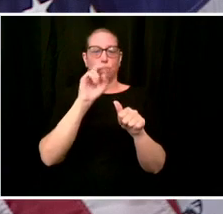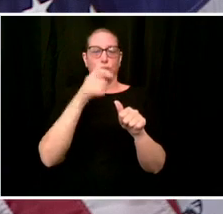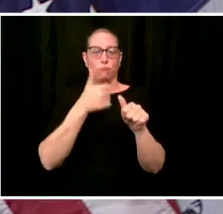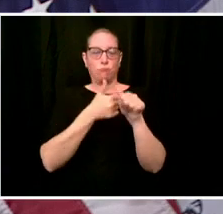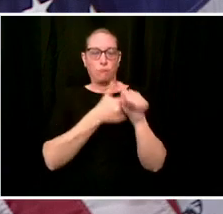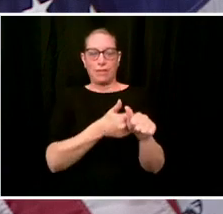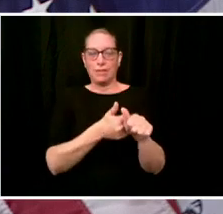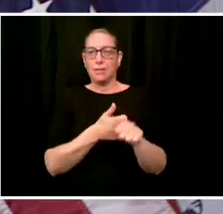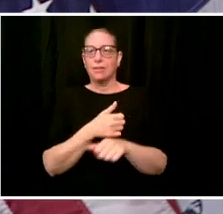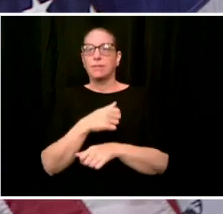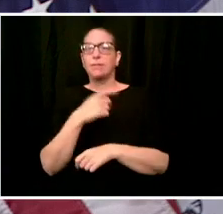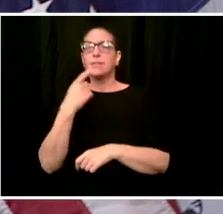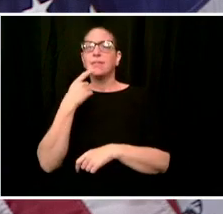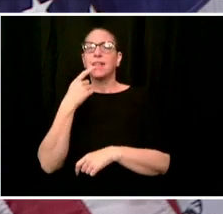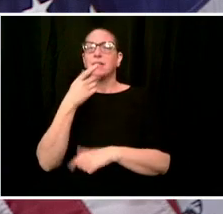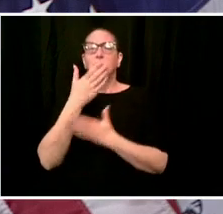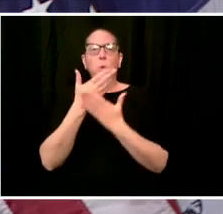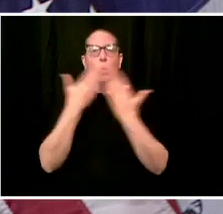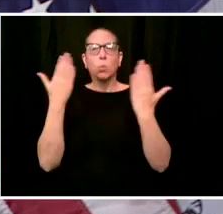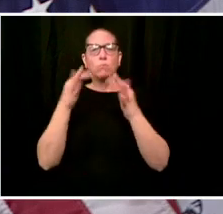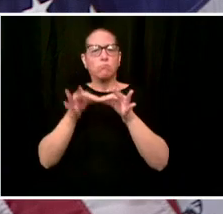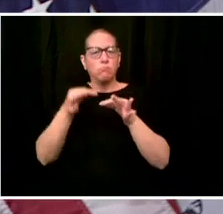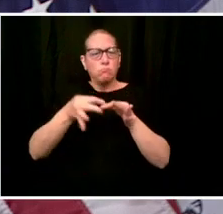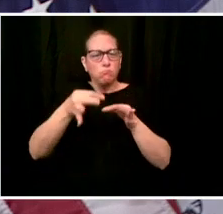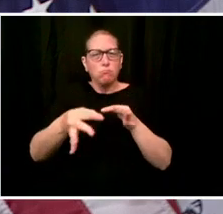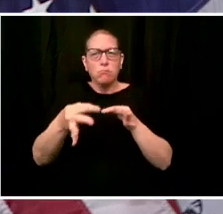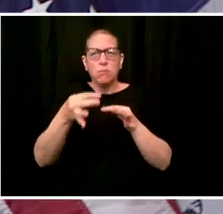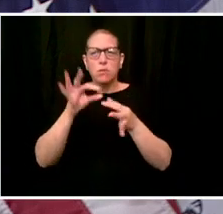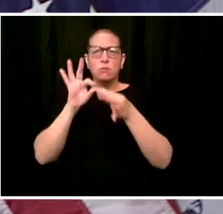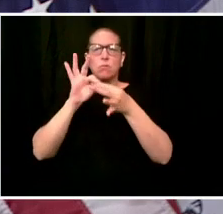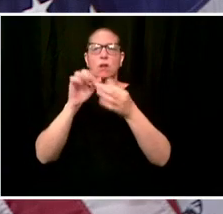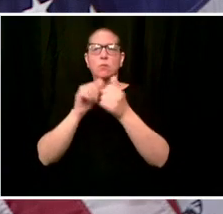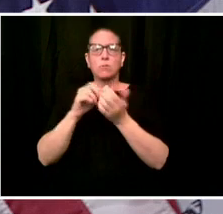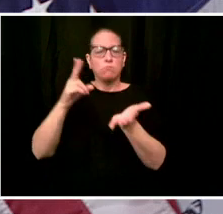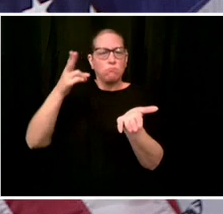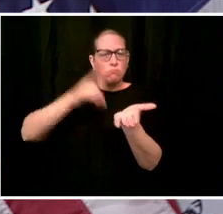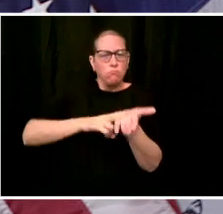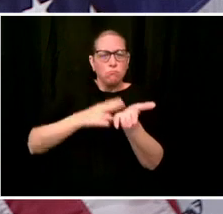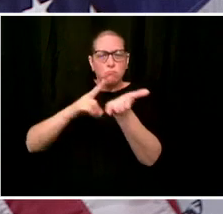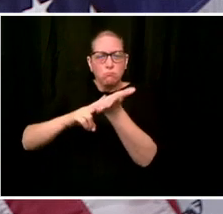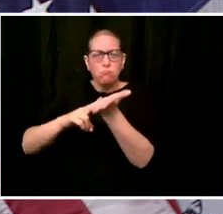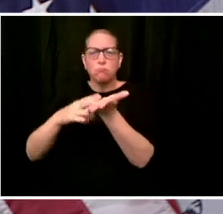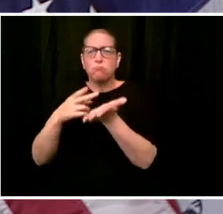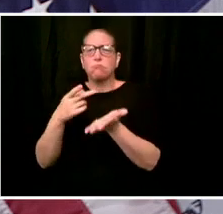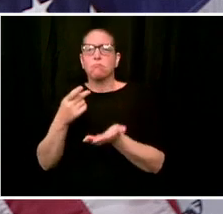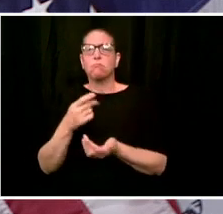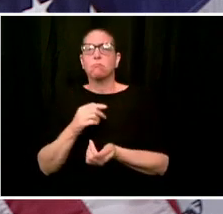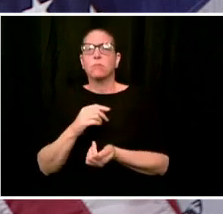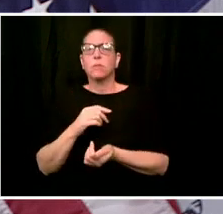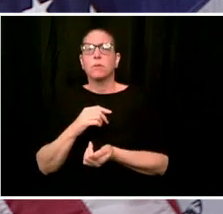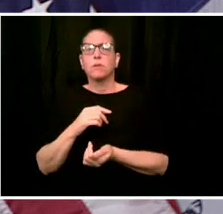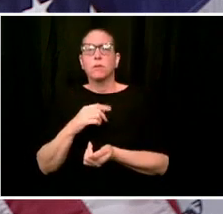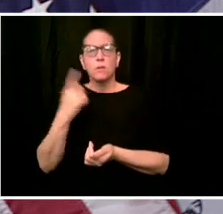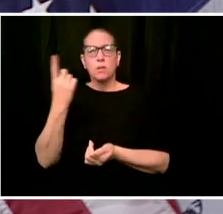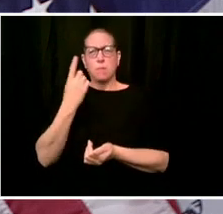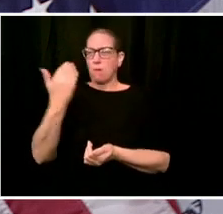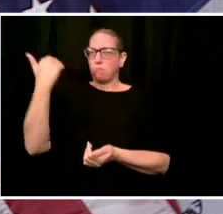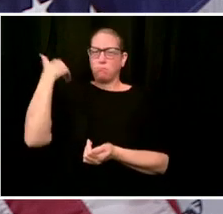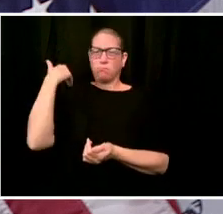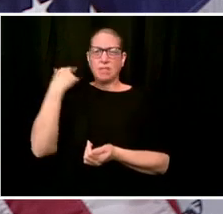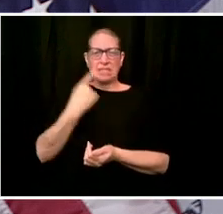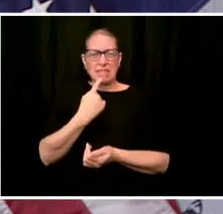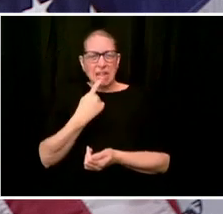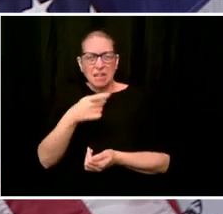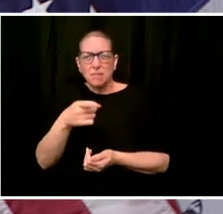hiring, and you didn't know what this individual was talking about who said that it was pushed back by a week. And you mentioned 500 plus people who are being